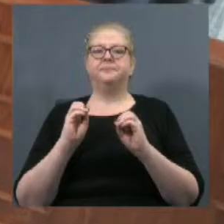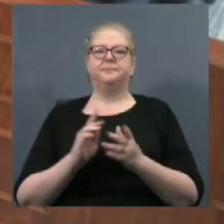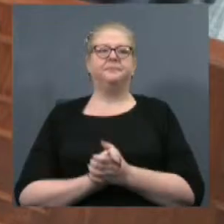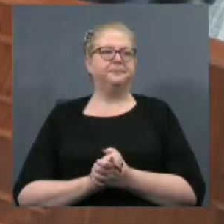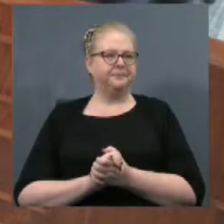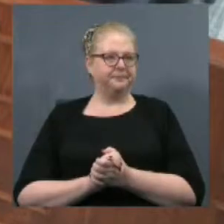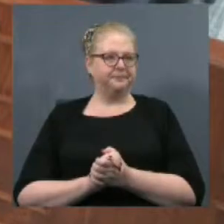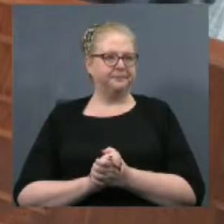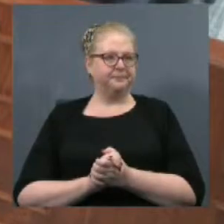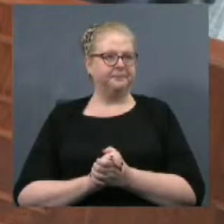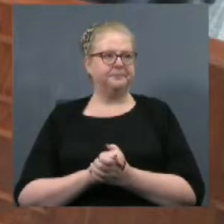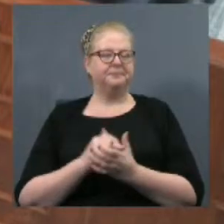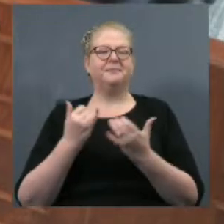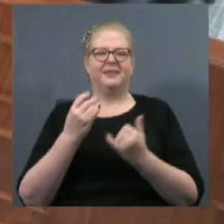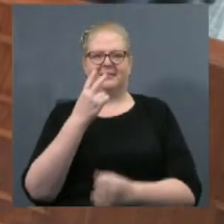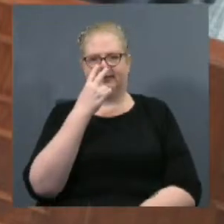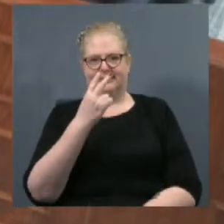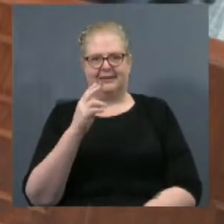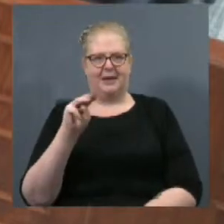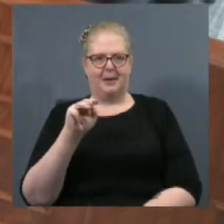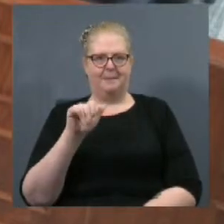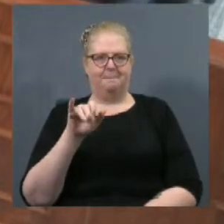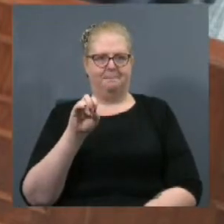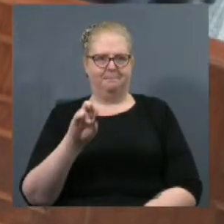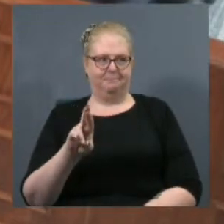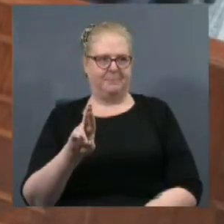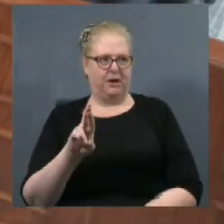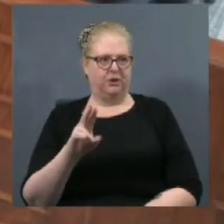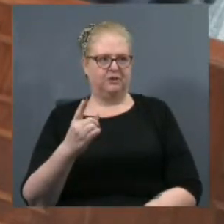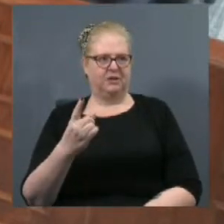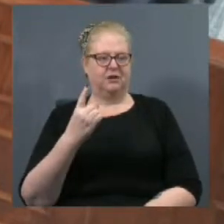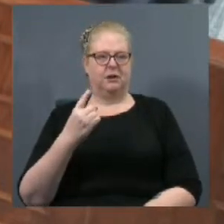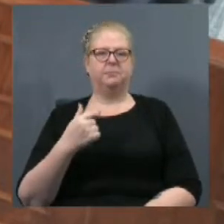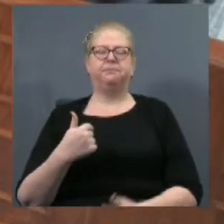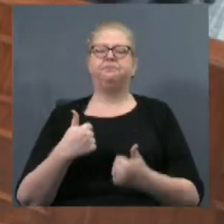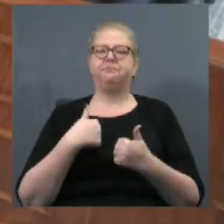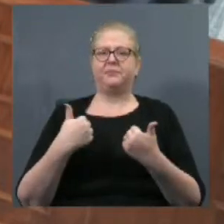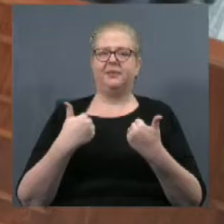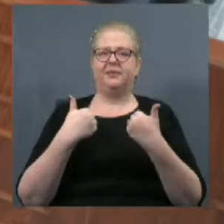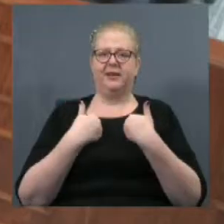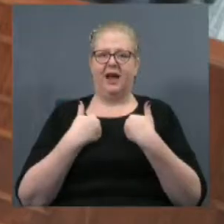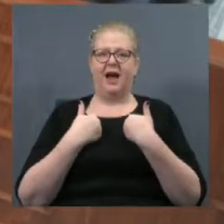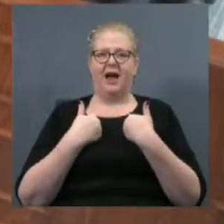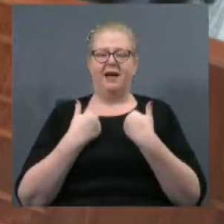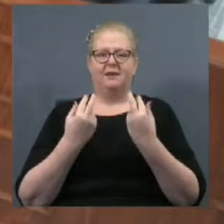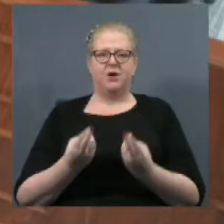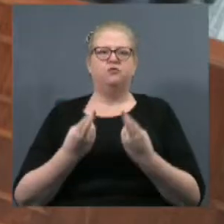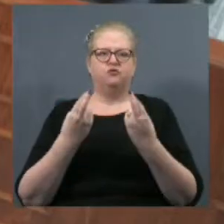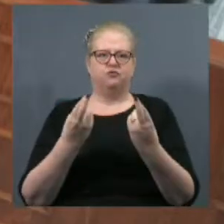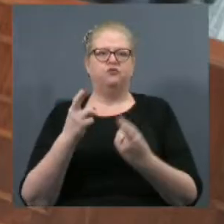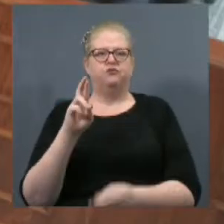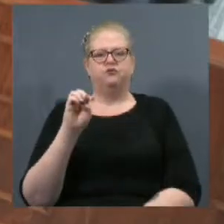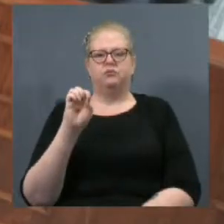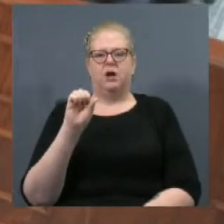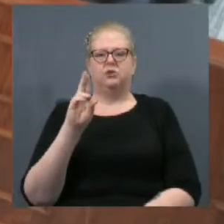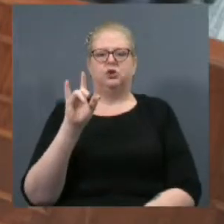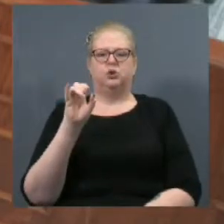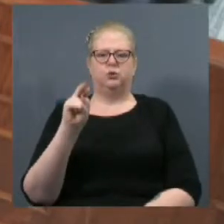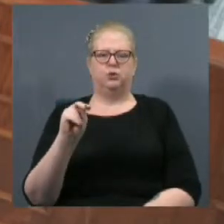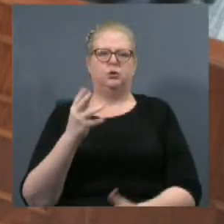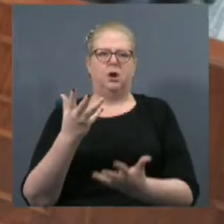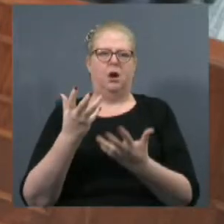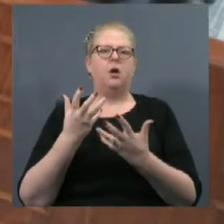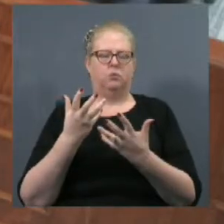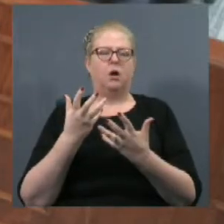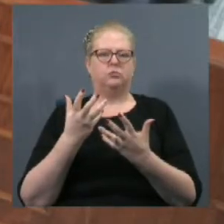I see the mayor coming up. I do have a resolution that I want to introduce to you all that'll come up on June the